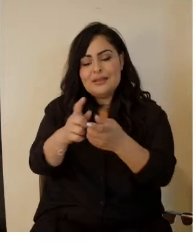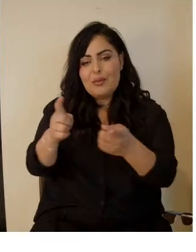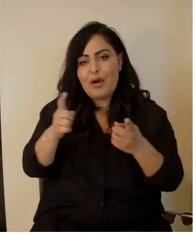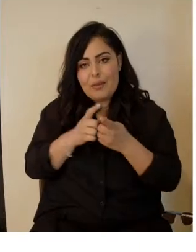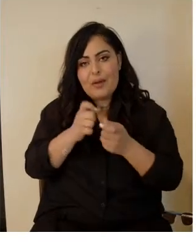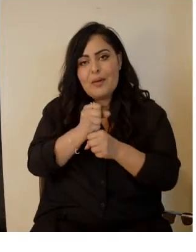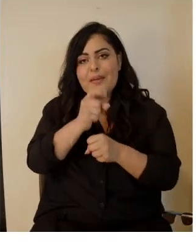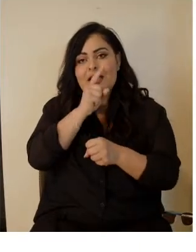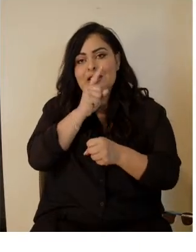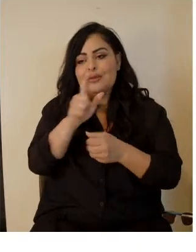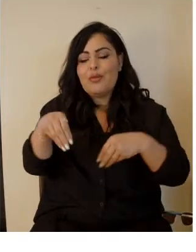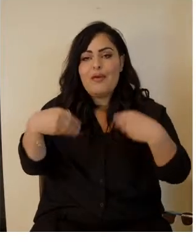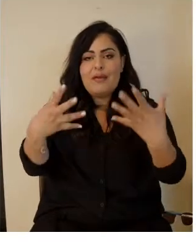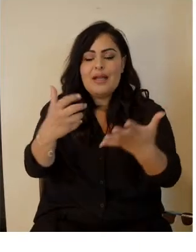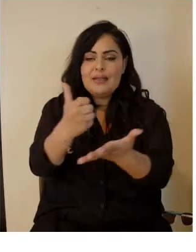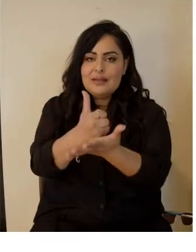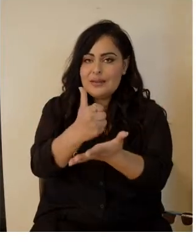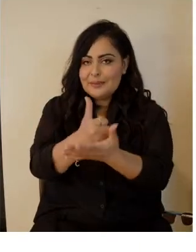that we provide the assistance